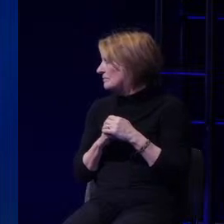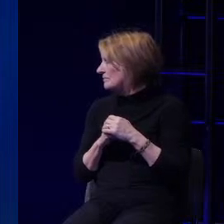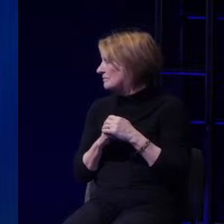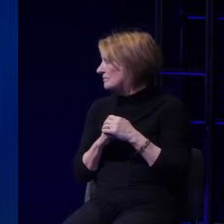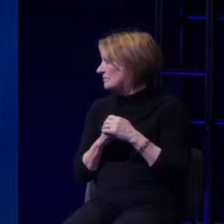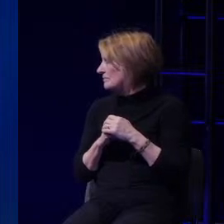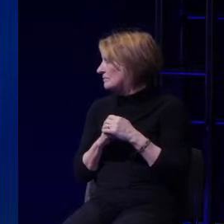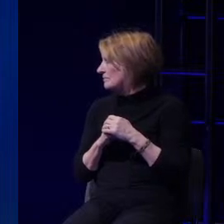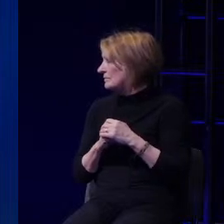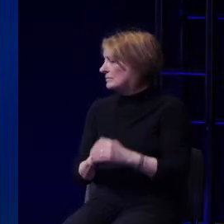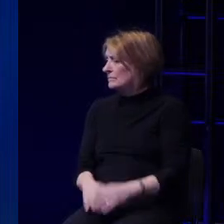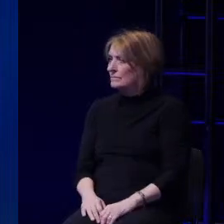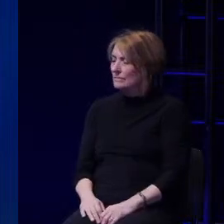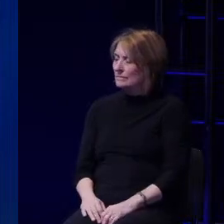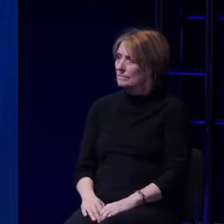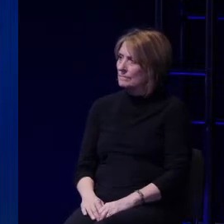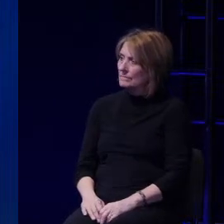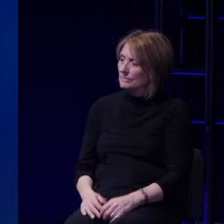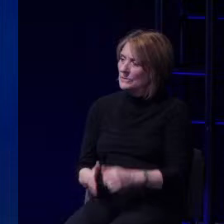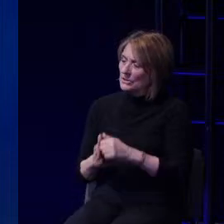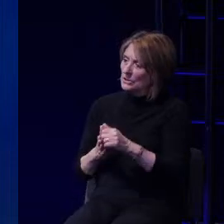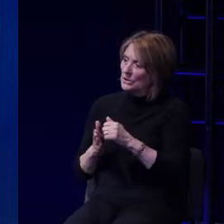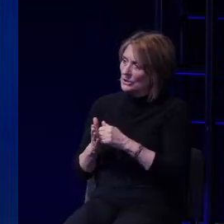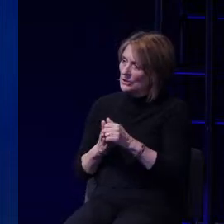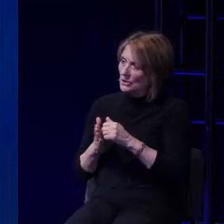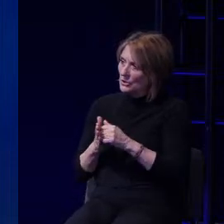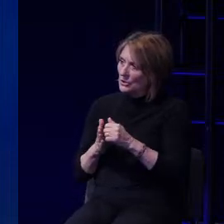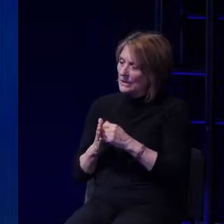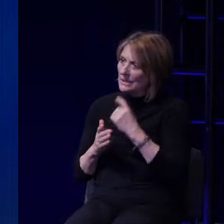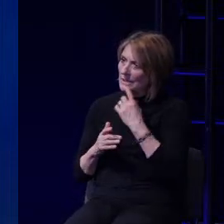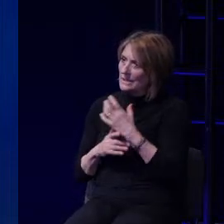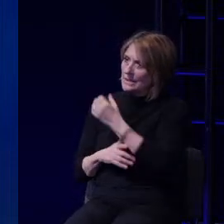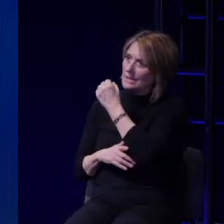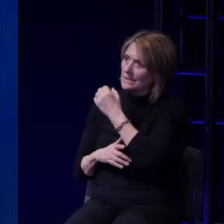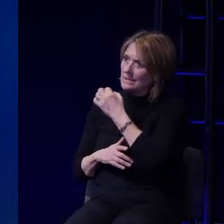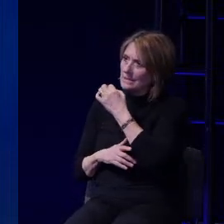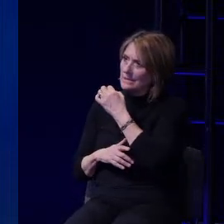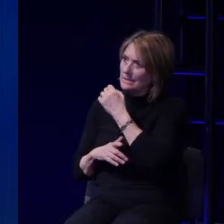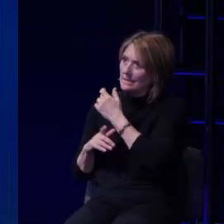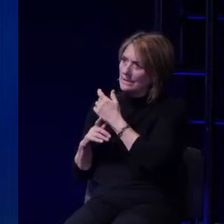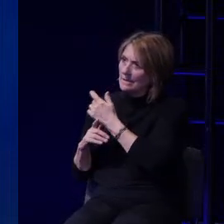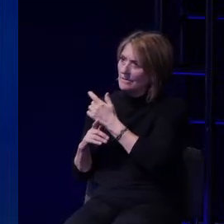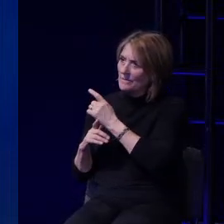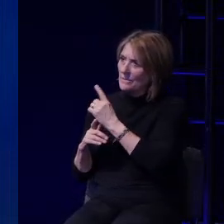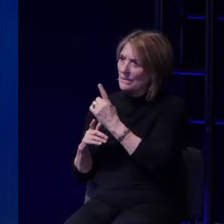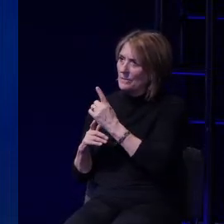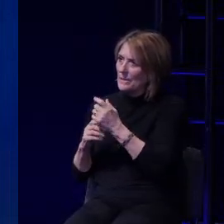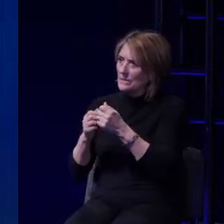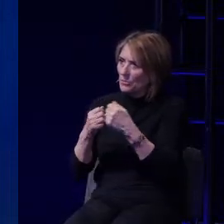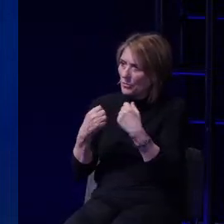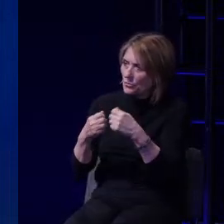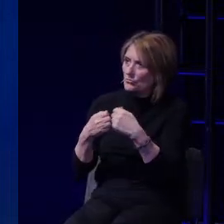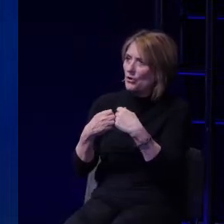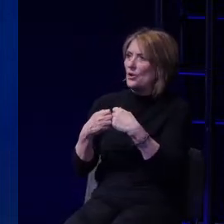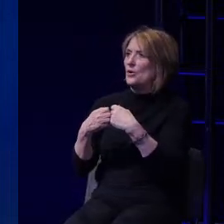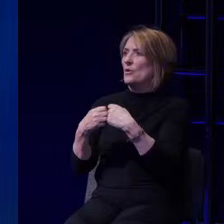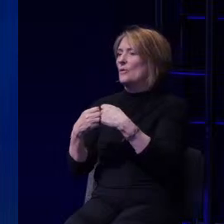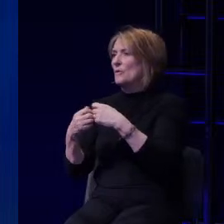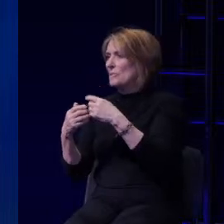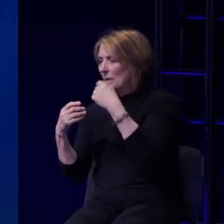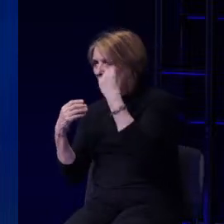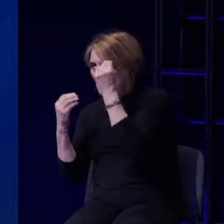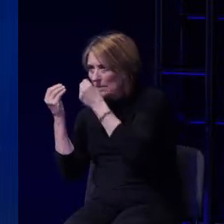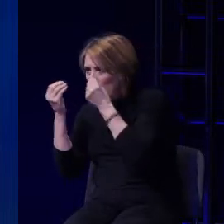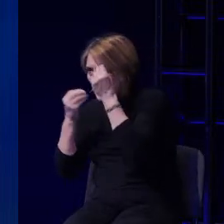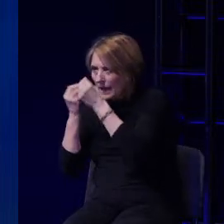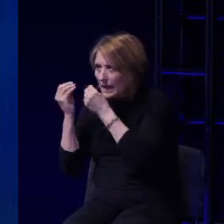I mean, it usually takes me the whole film to find out which is the wardrobe and which is the makeup department,